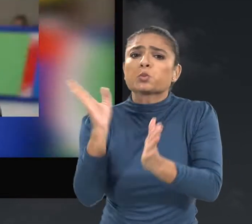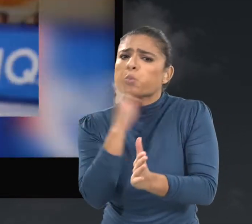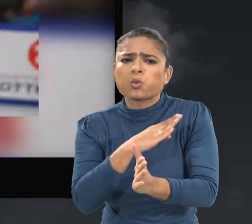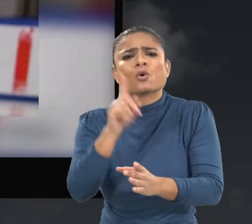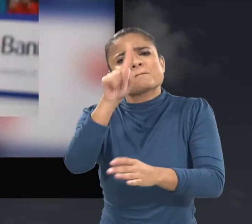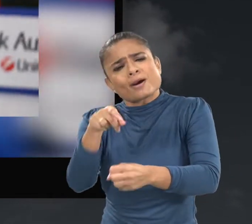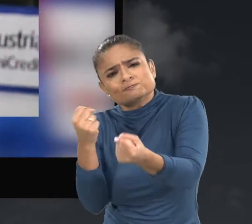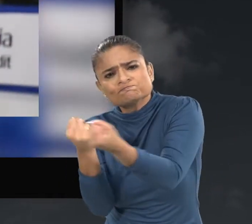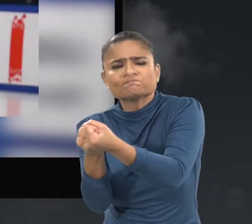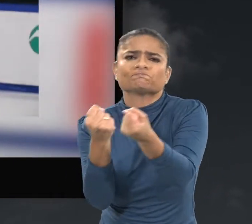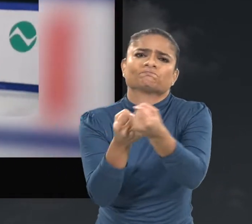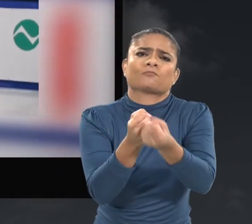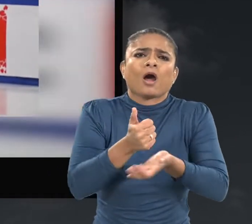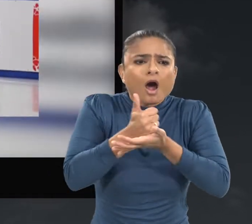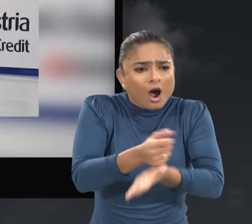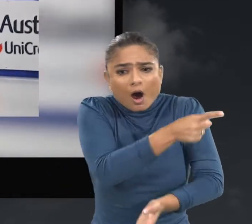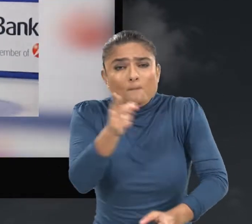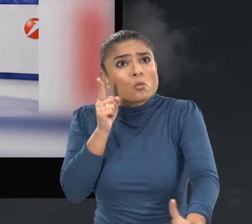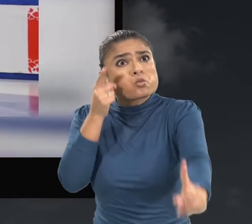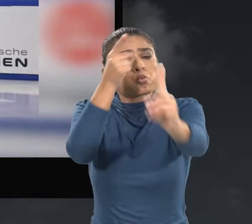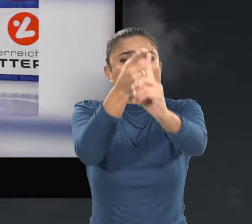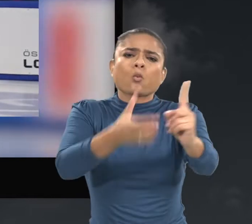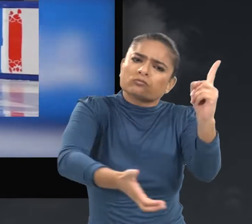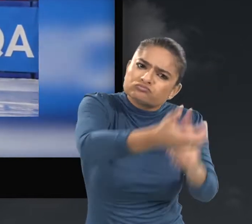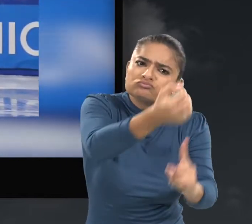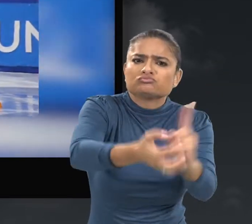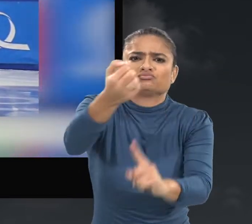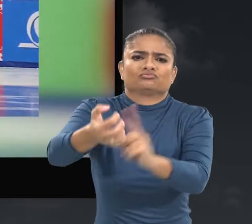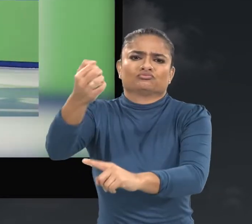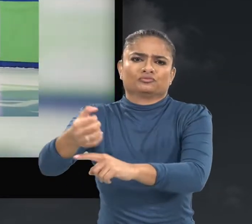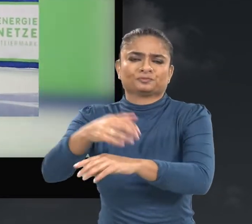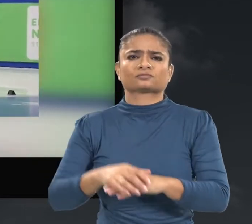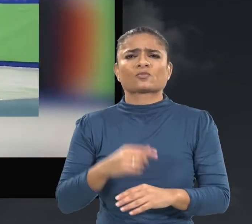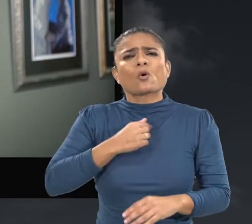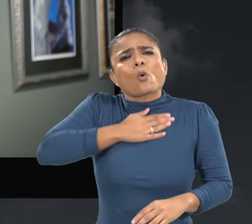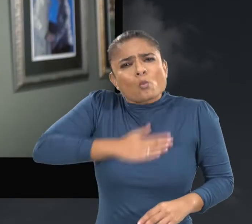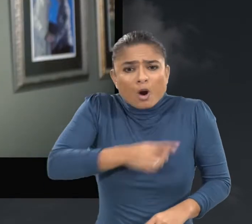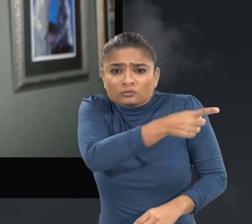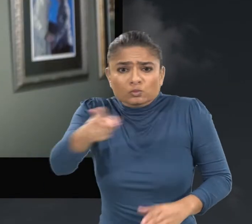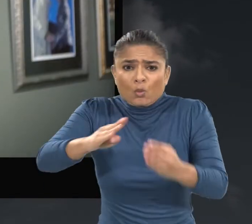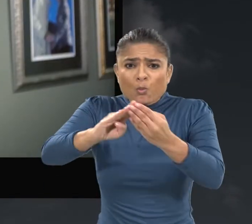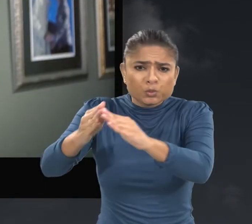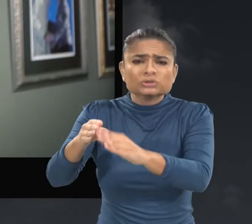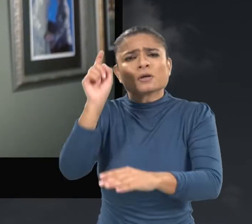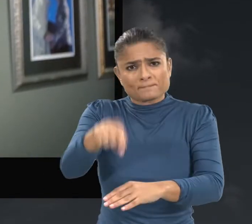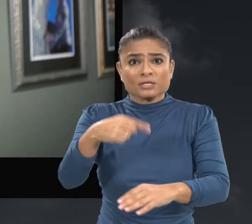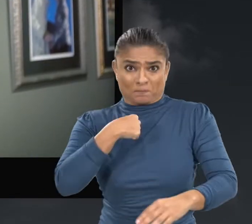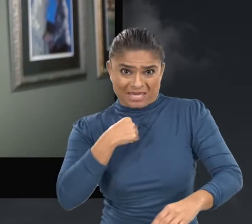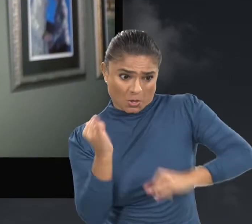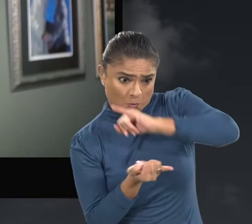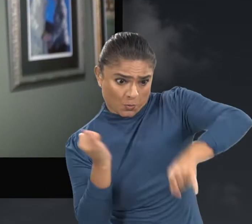with disabilities to achieve all their goals. Nna nka rata community ya